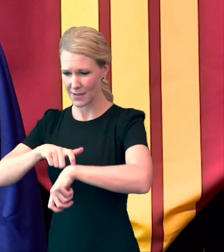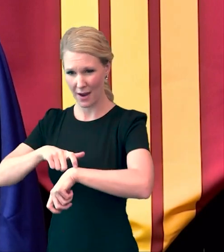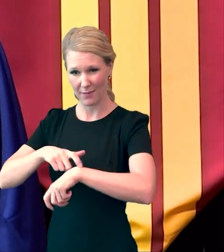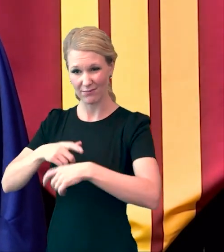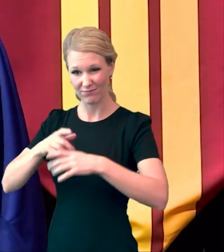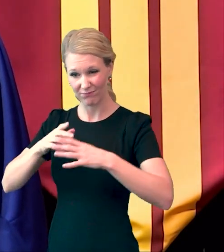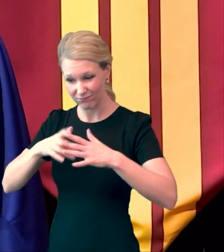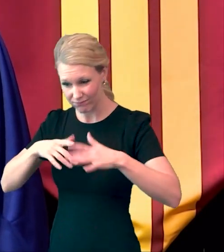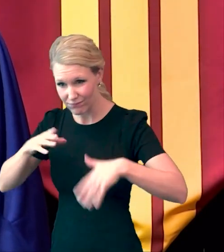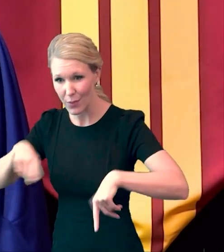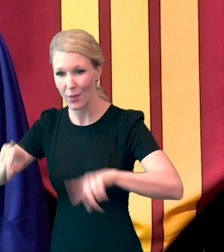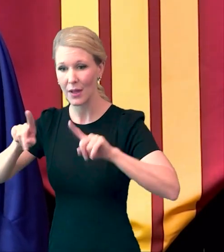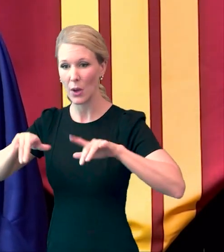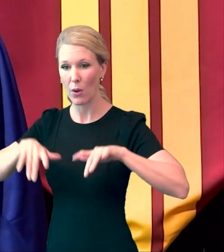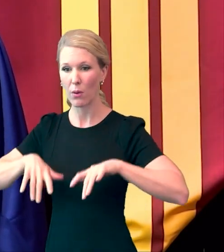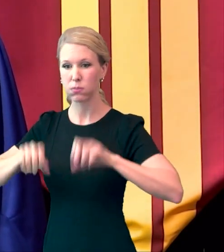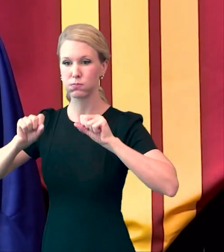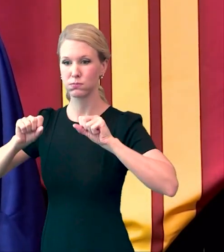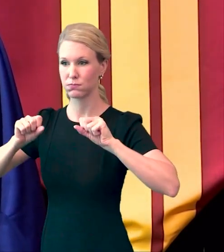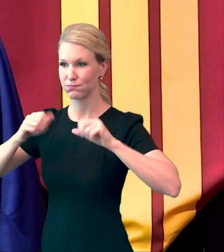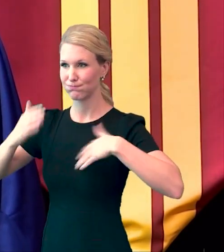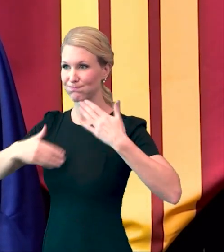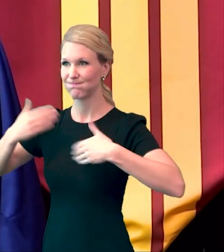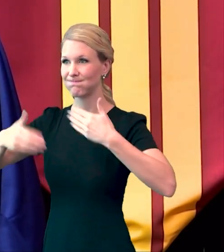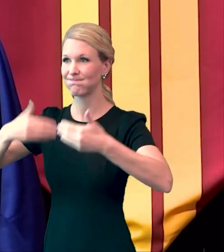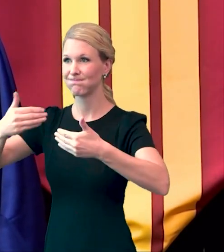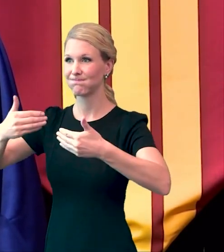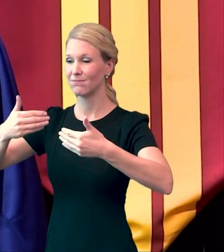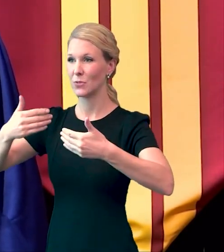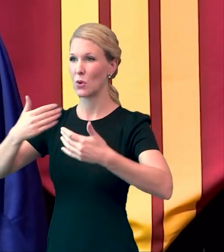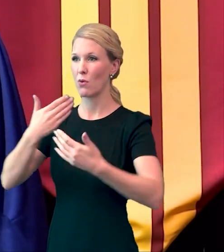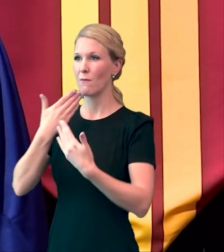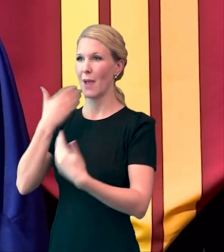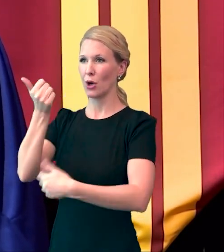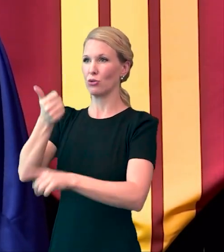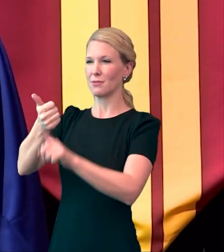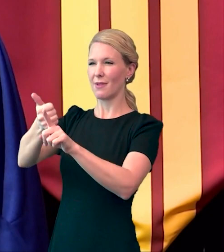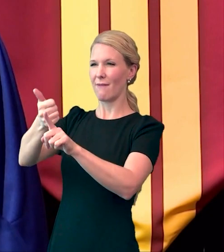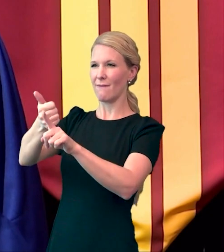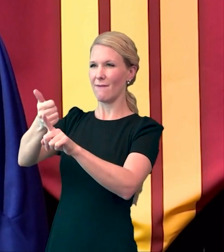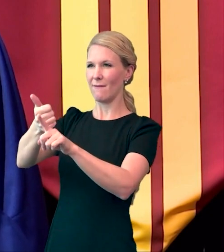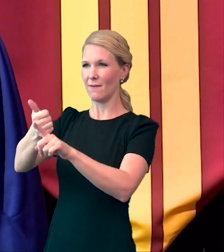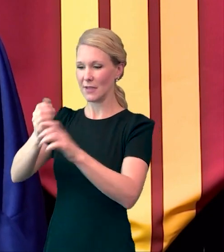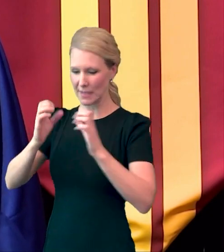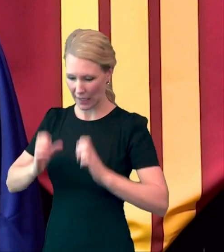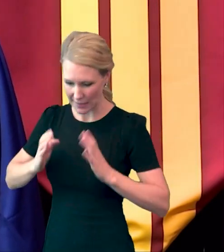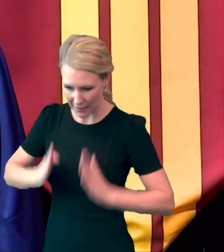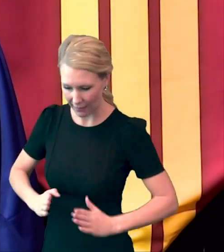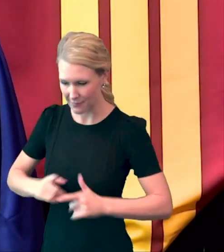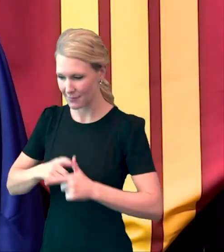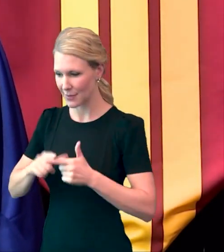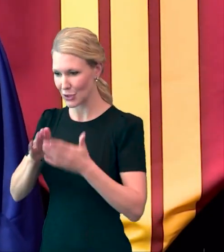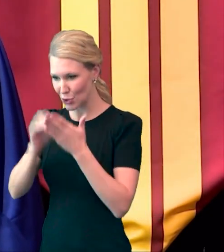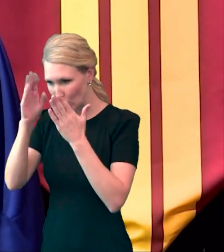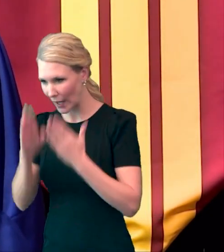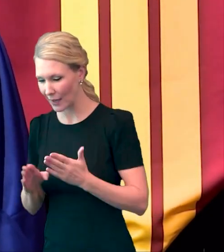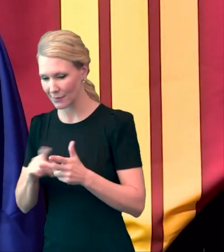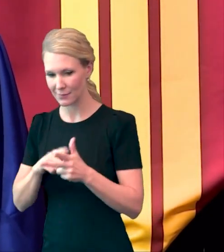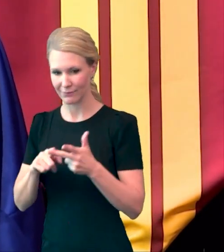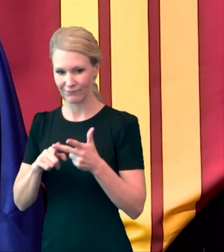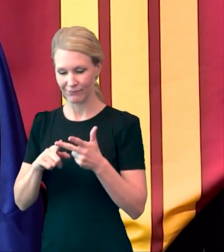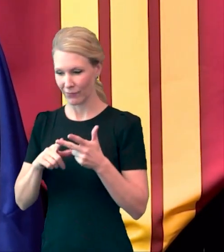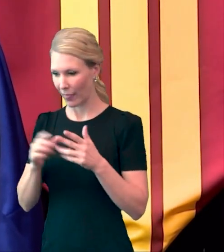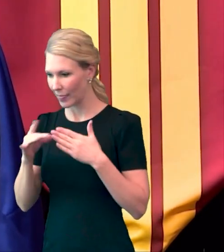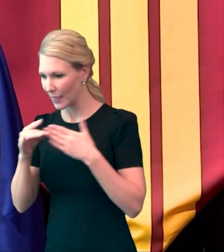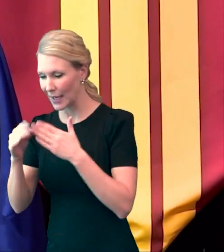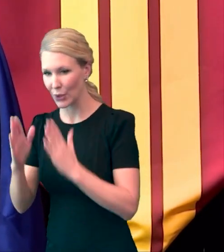have risen up in the face of all odds. You have bettered yourselves as citizens, students, and as learners and leaders.